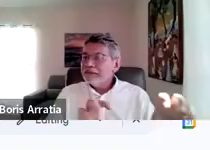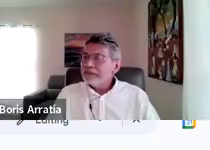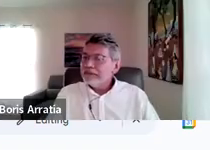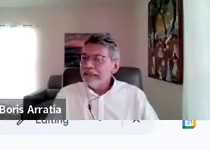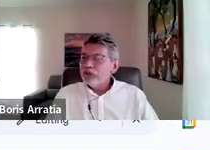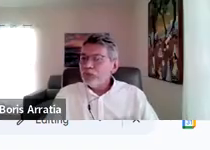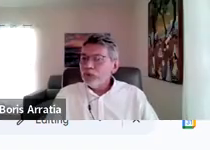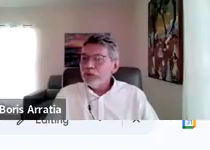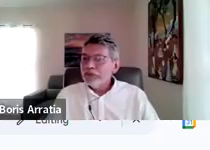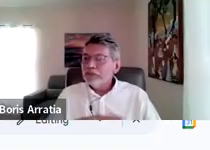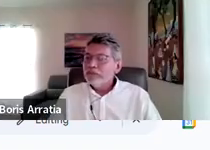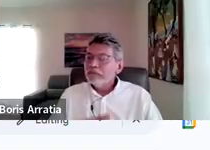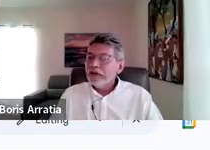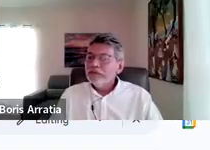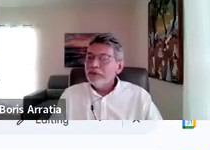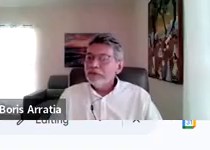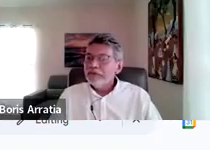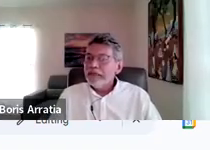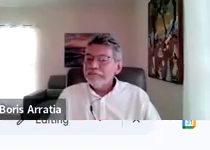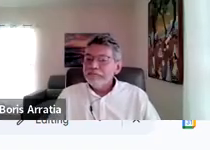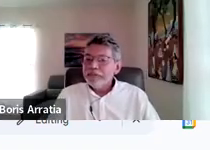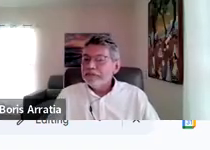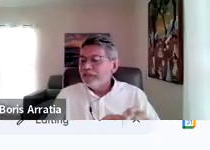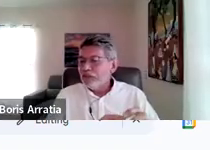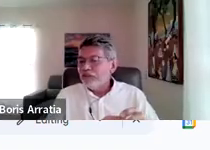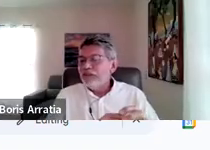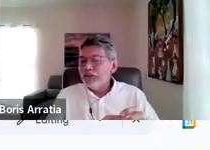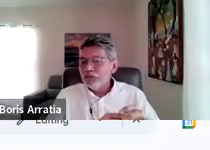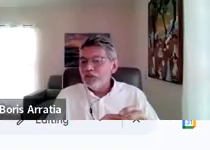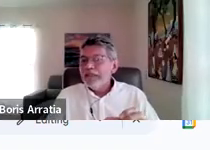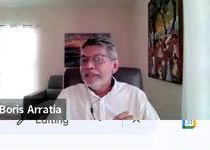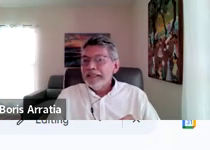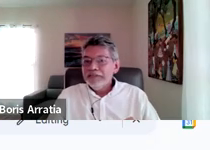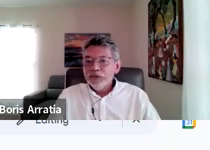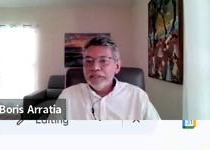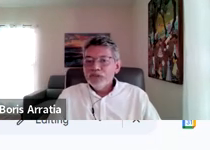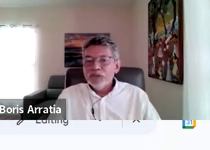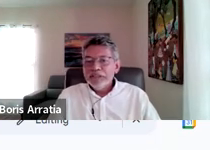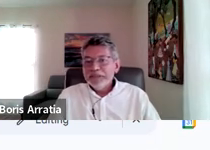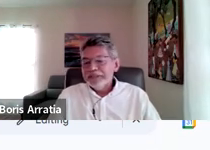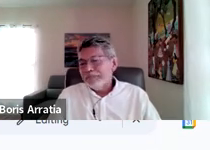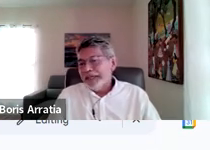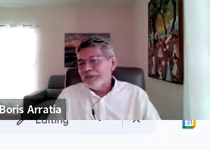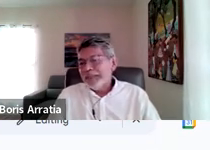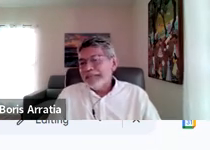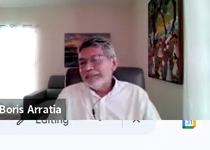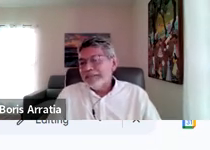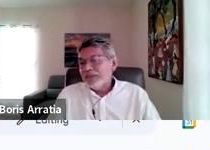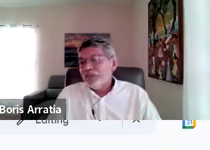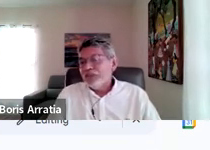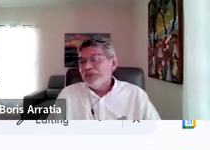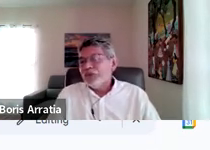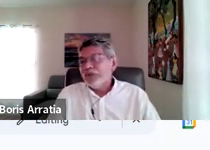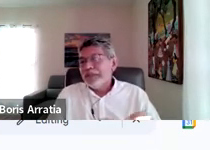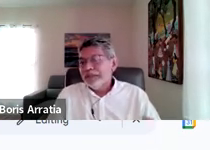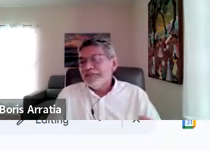centralize the actual work of a certain function. And if you look at sustainability management as a